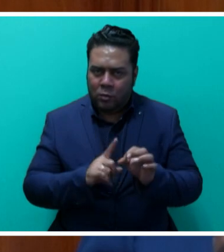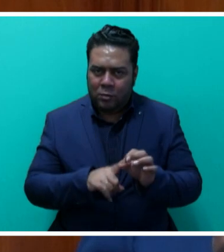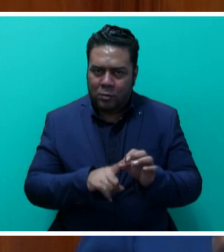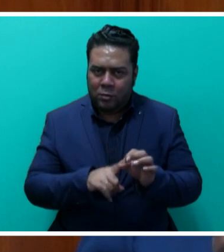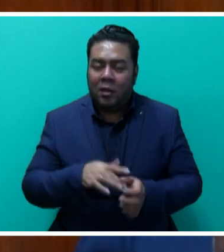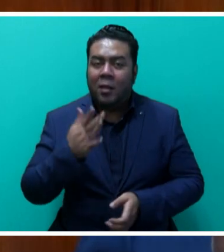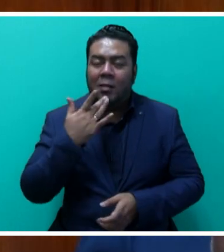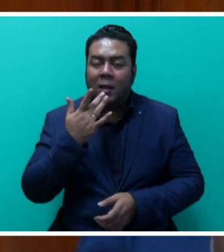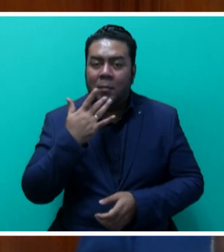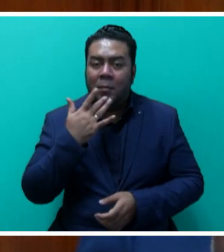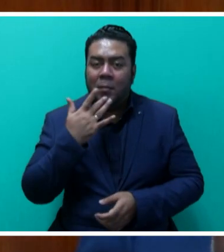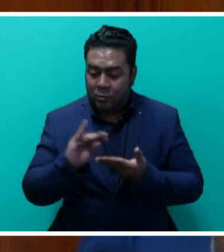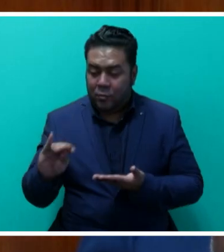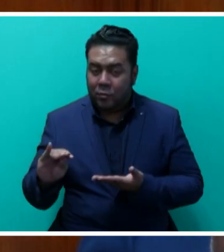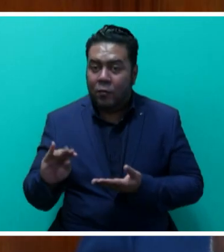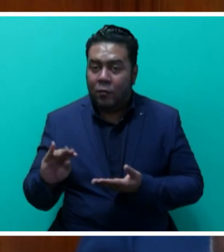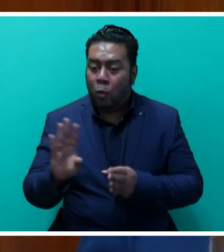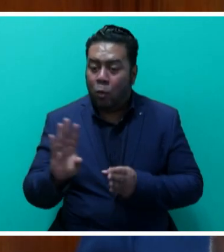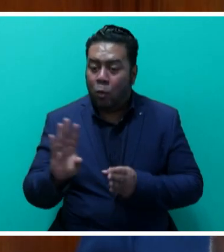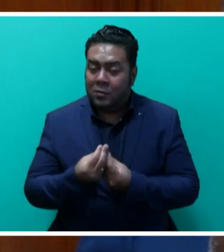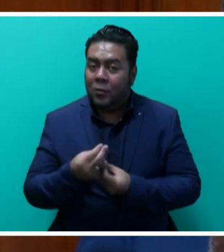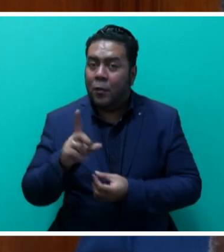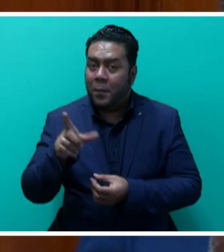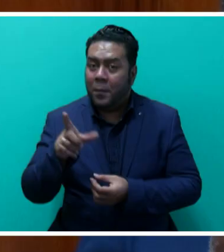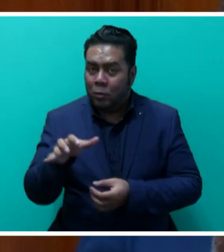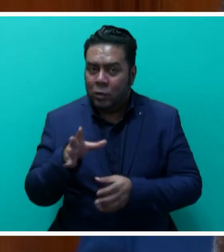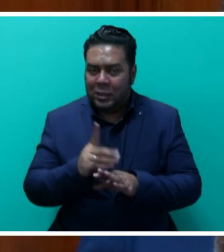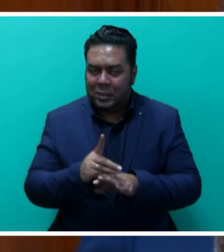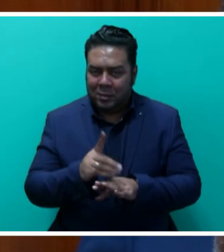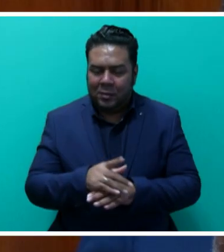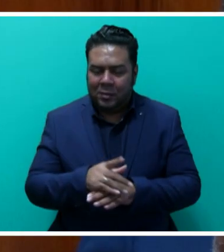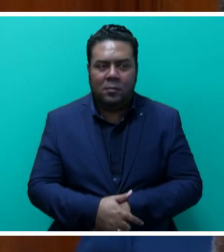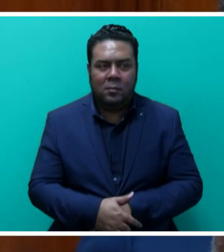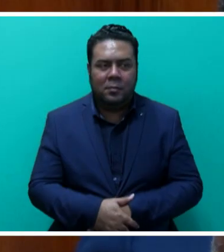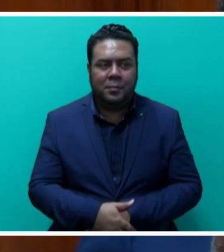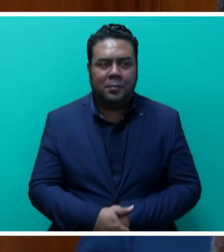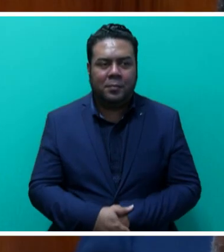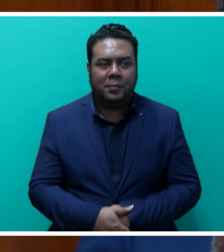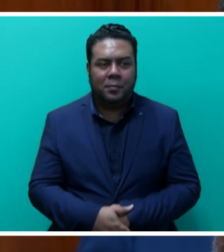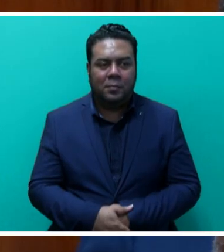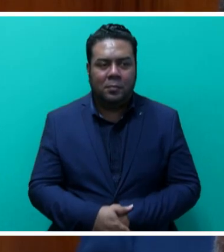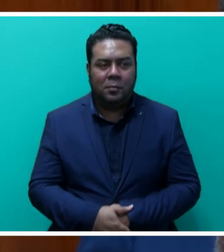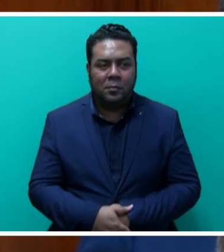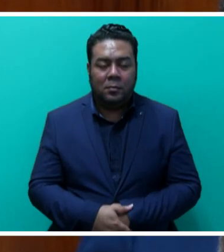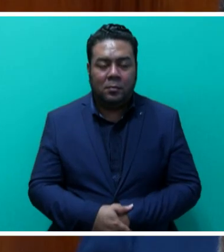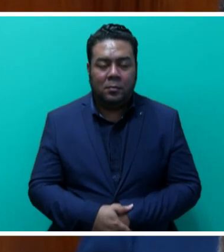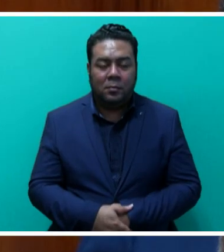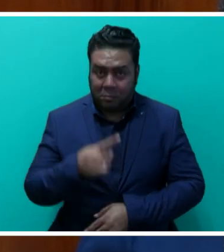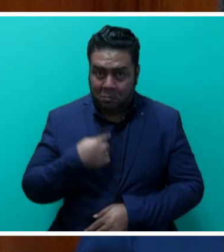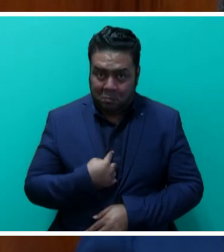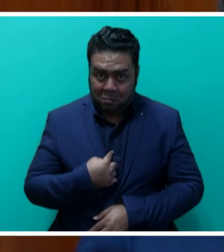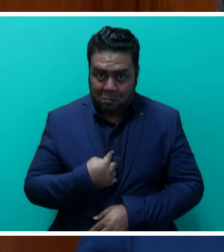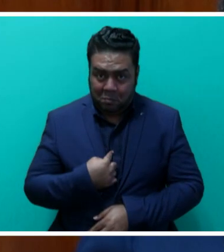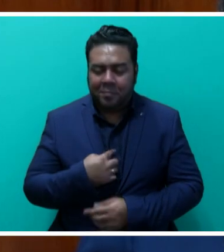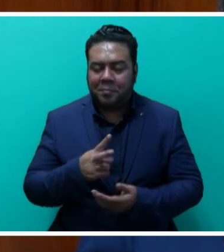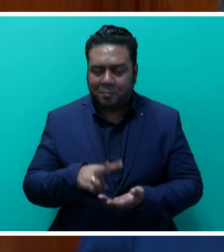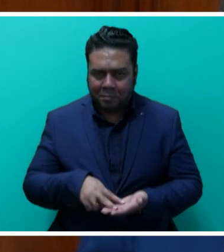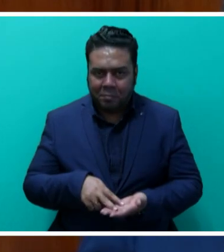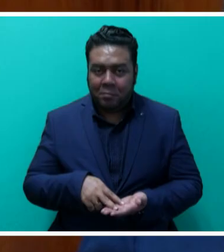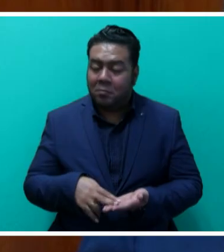of grants provided to organizations for persons with disability. Honourable Speaker, I